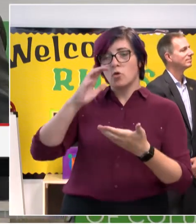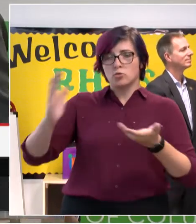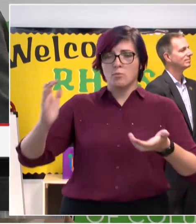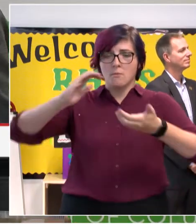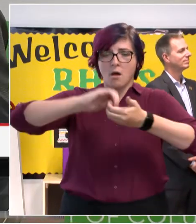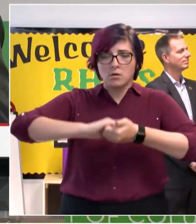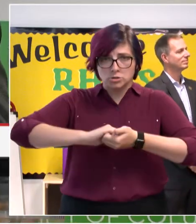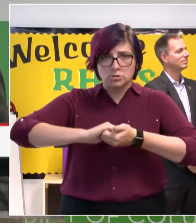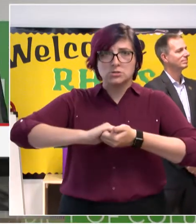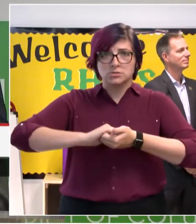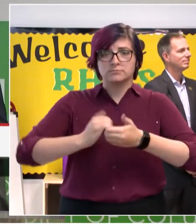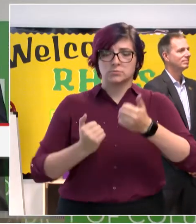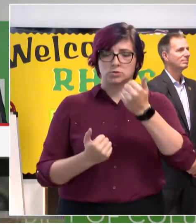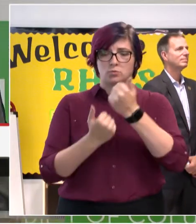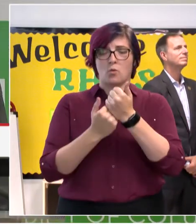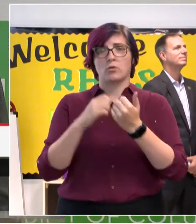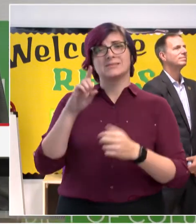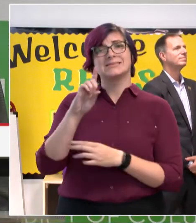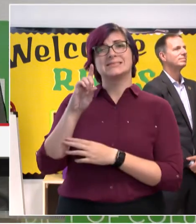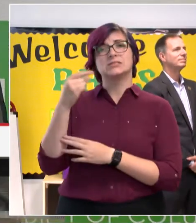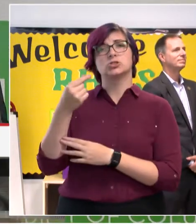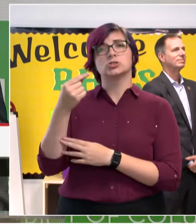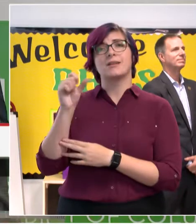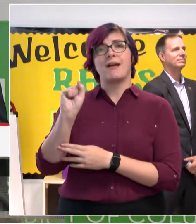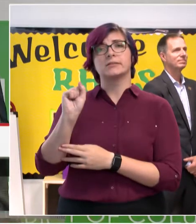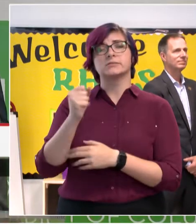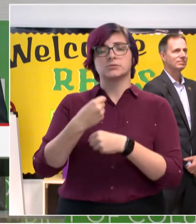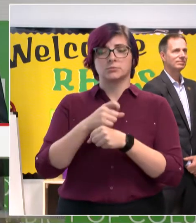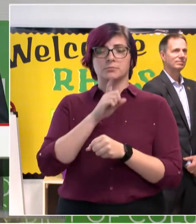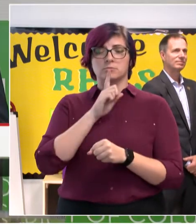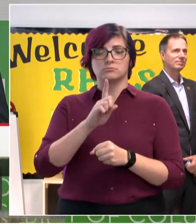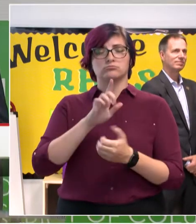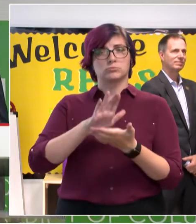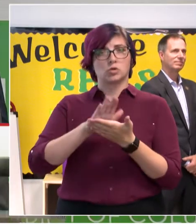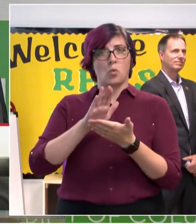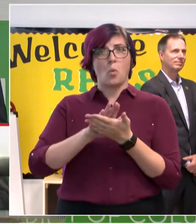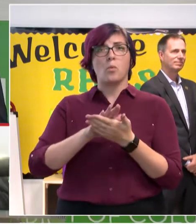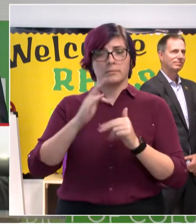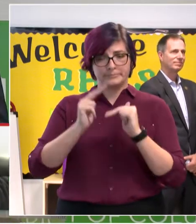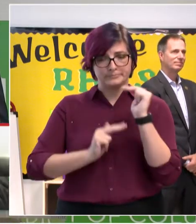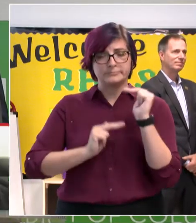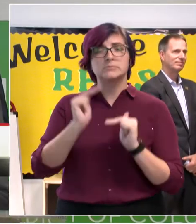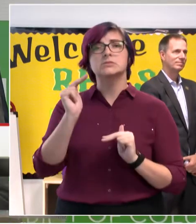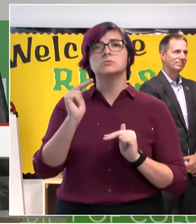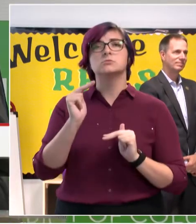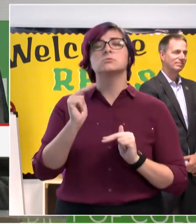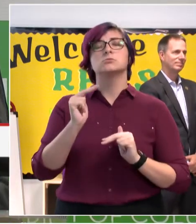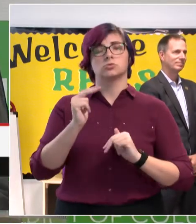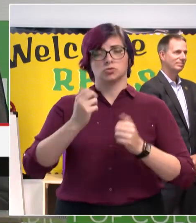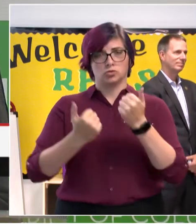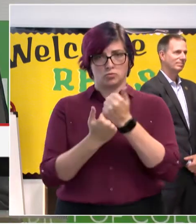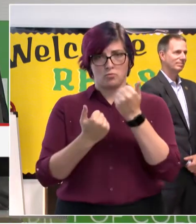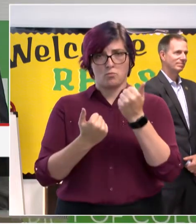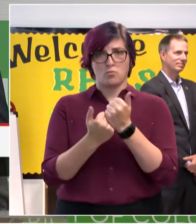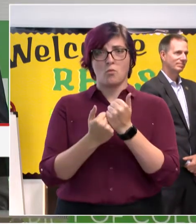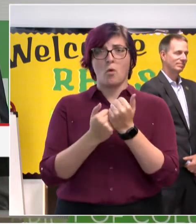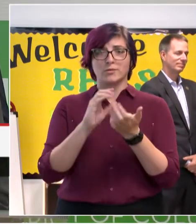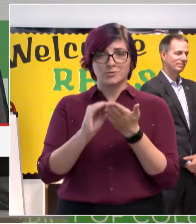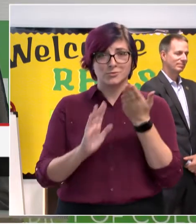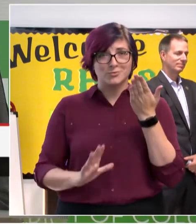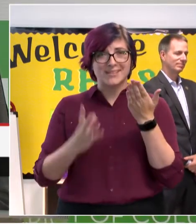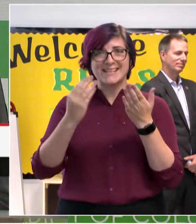and support of DGS to make sure our school facilities support our young people and our